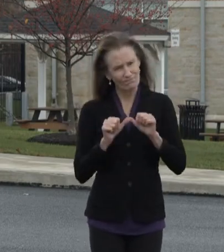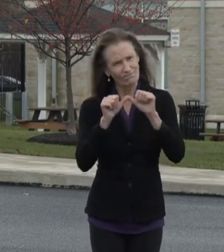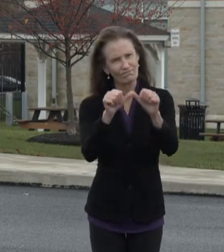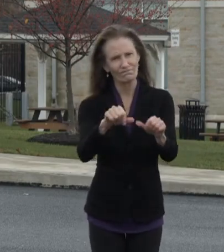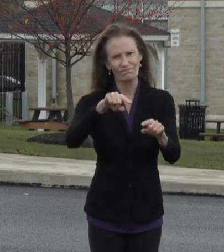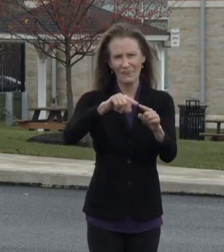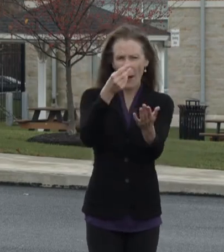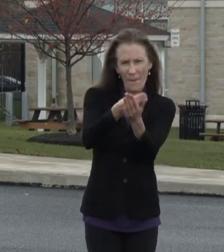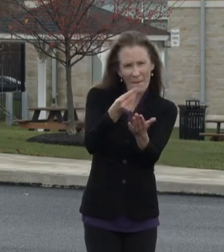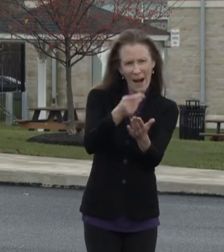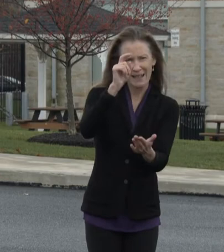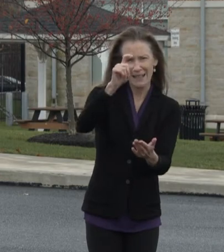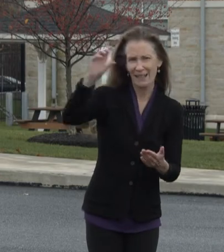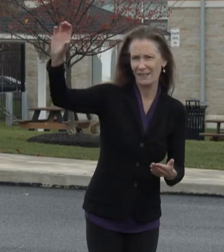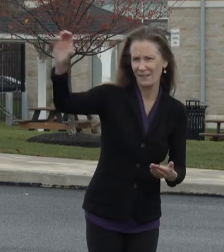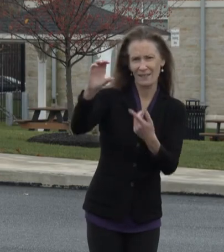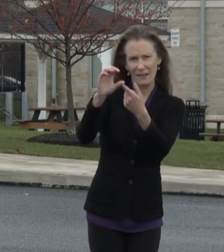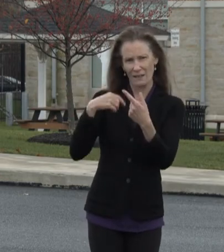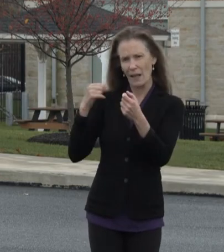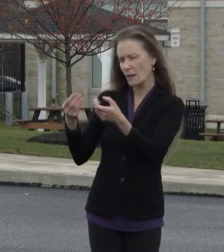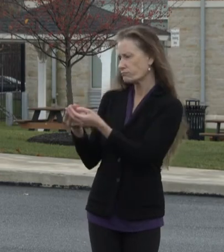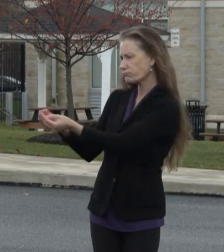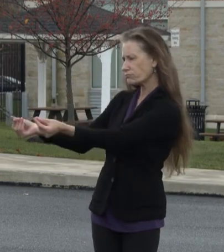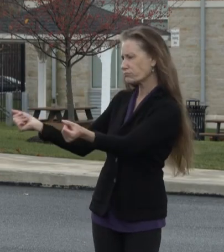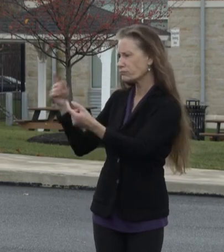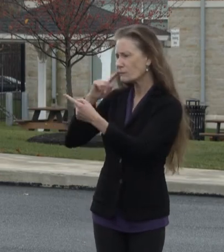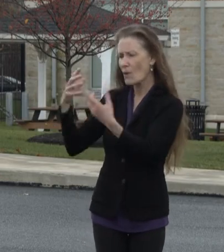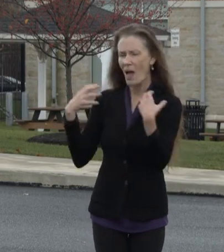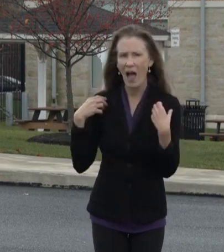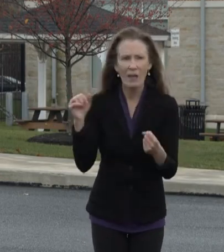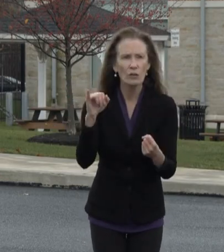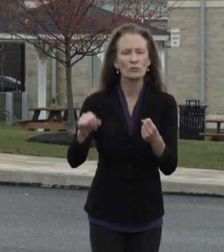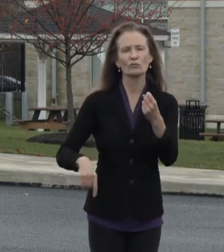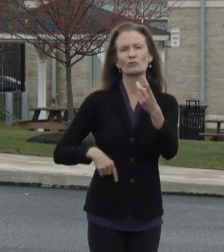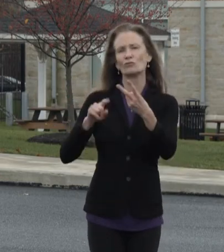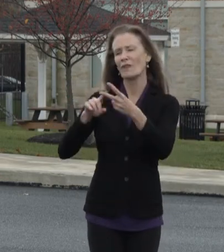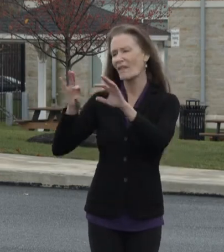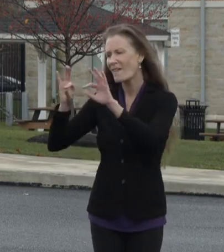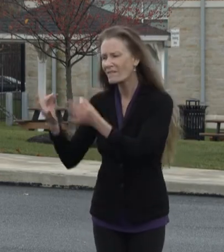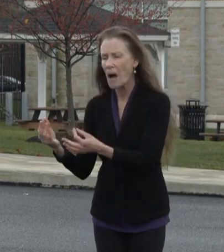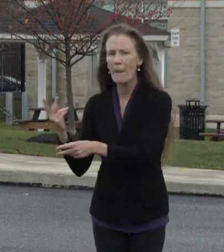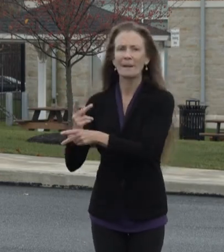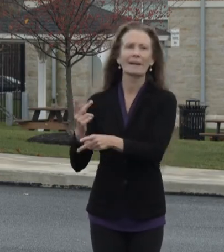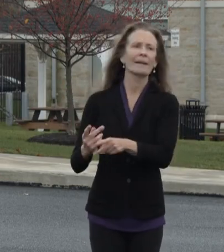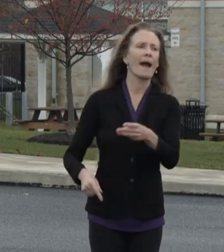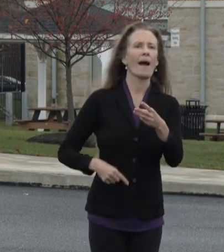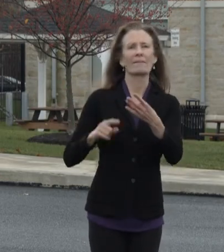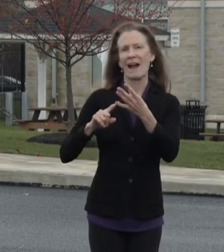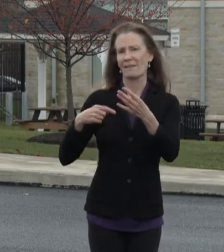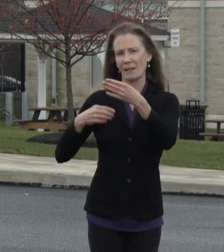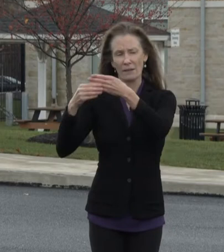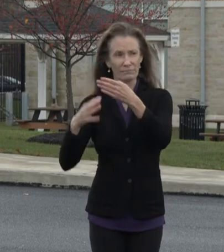and they need to be able to have health insurance so that their families can be taken care of. Does that give you a clear enough answer?